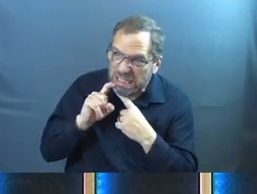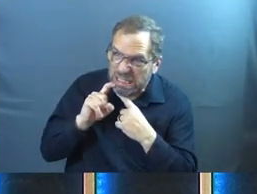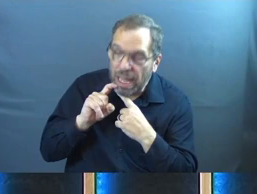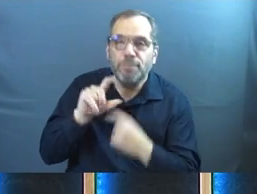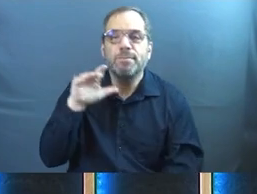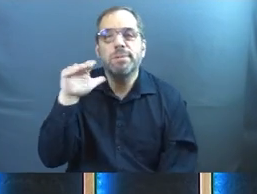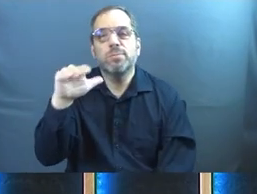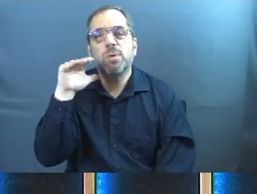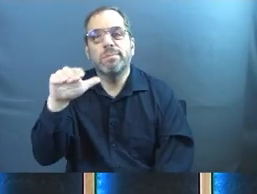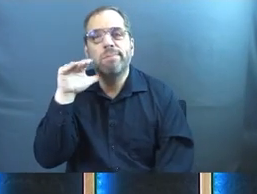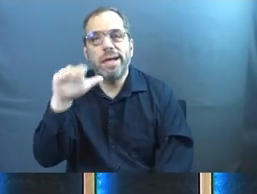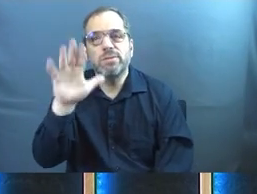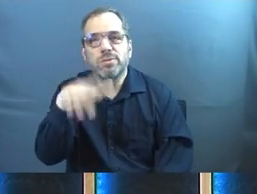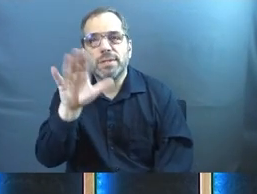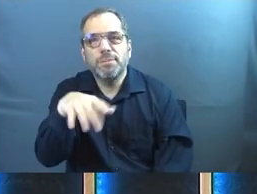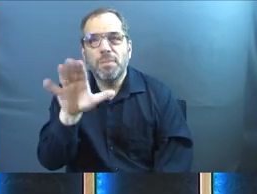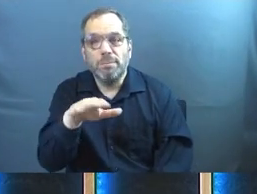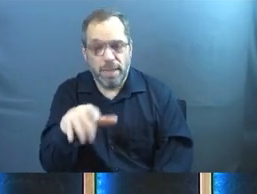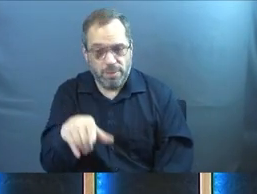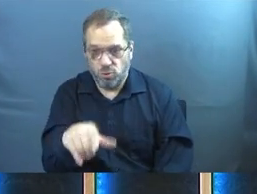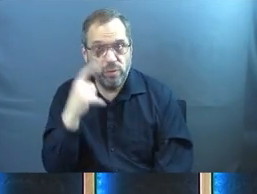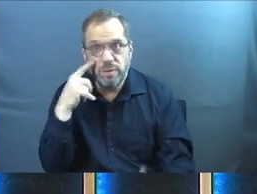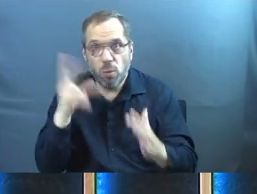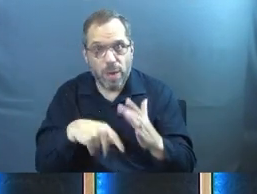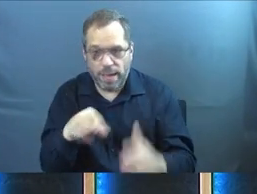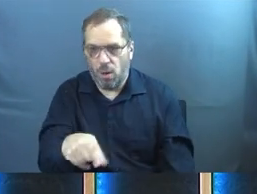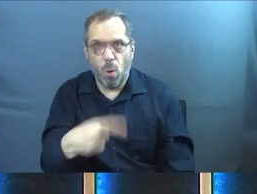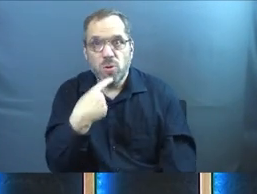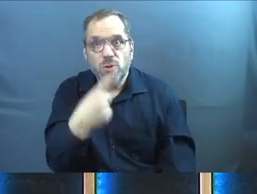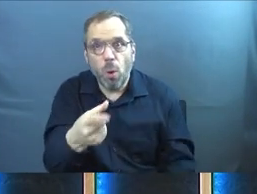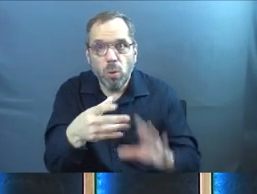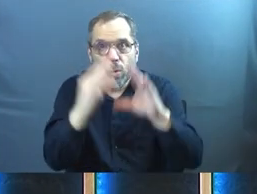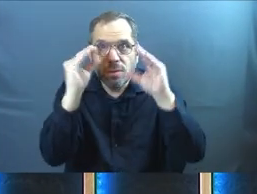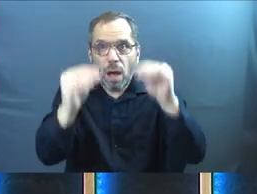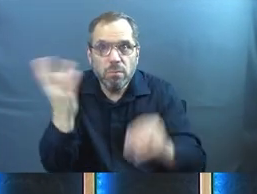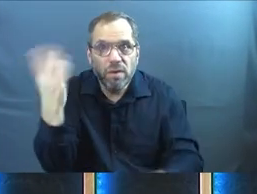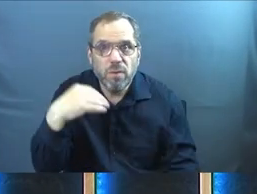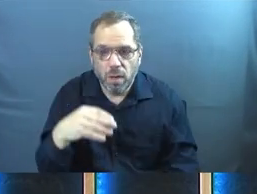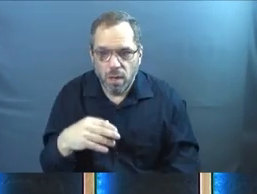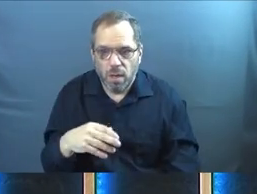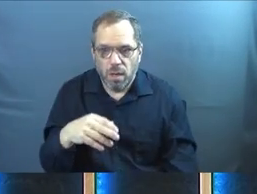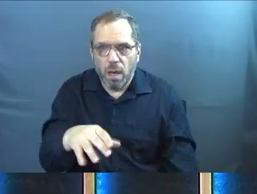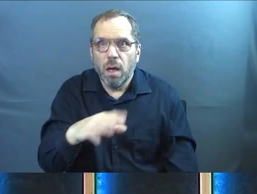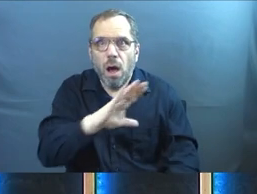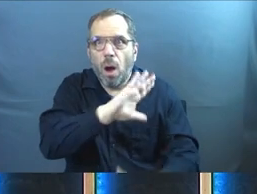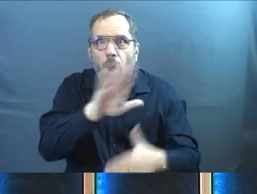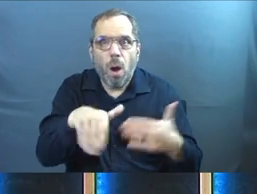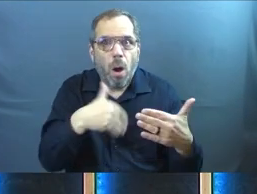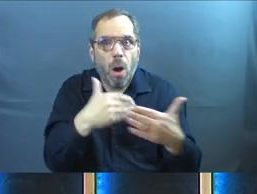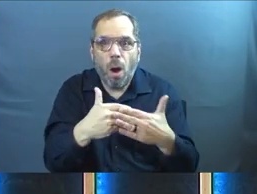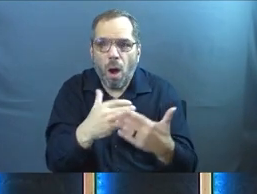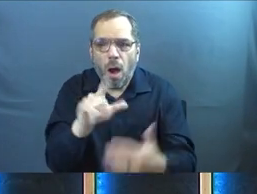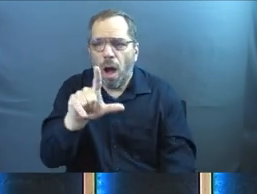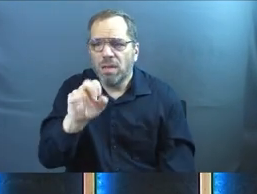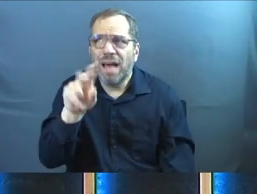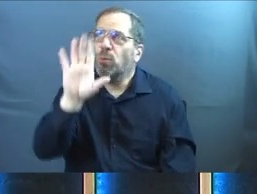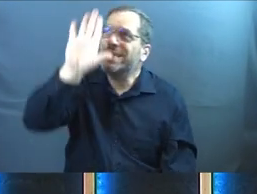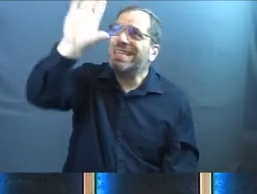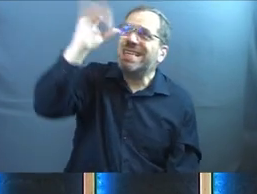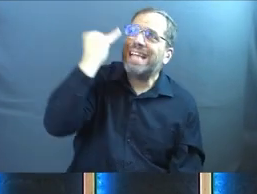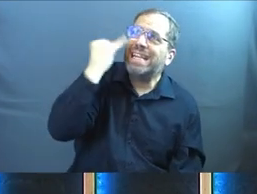It's to remind you, show you, and maybe you've never seen it before, maybe you've never been told this before, that all of love was God's